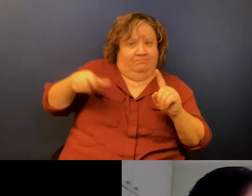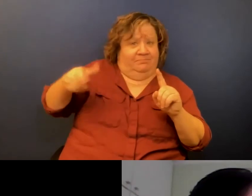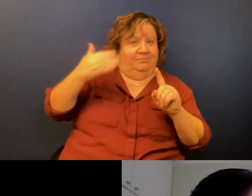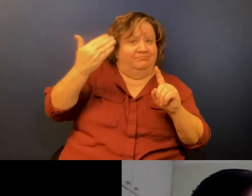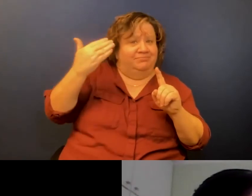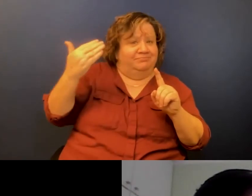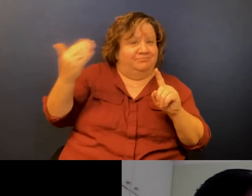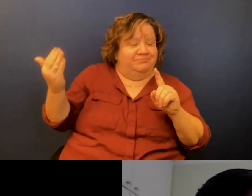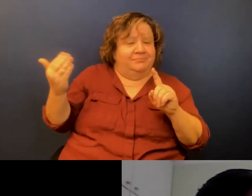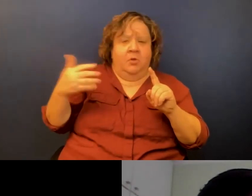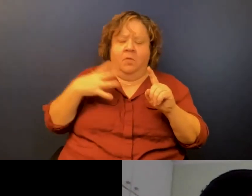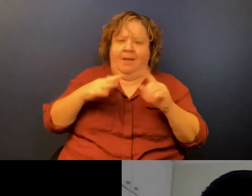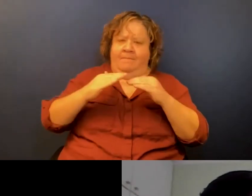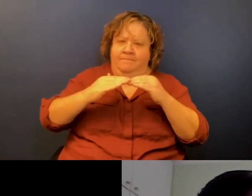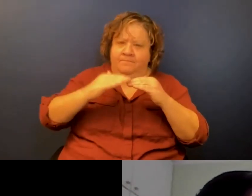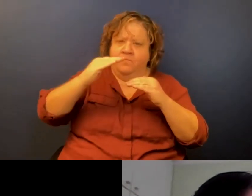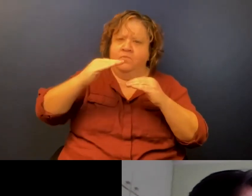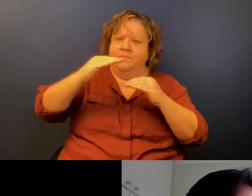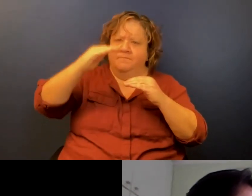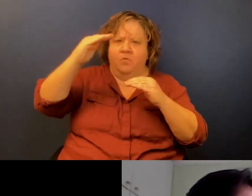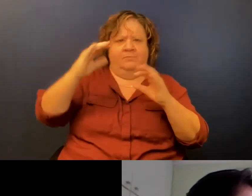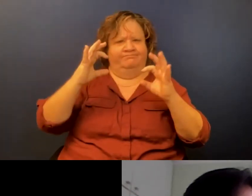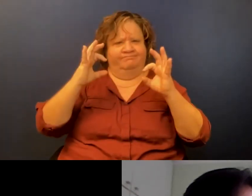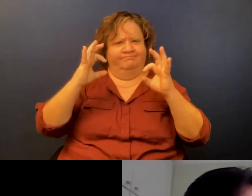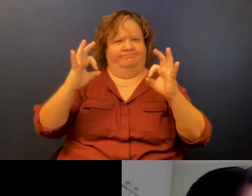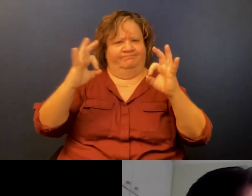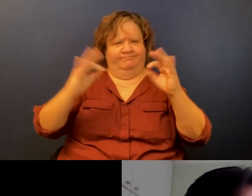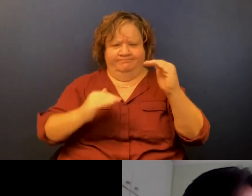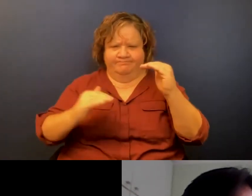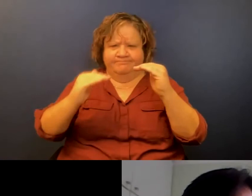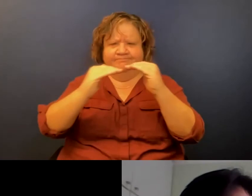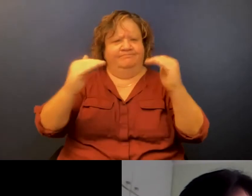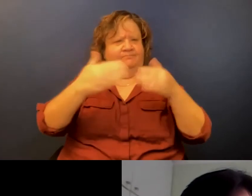all feel more comfortable and